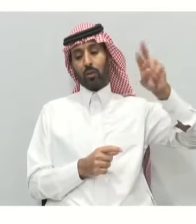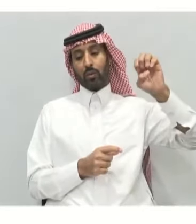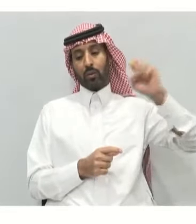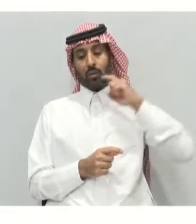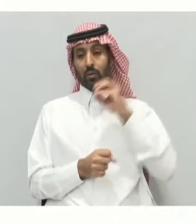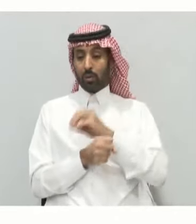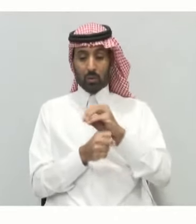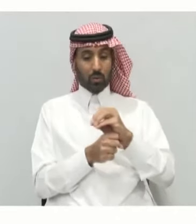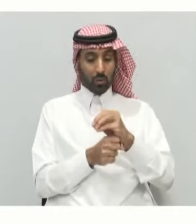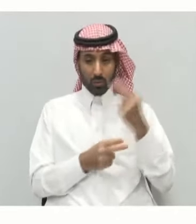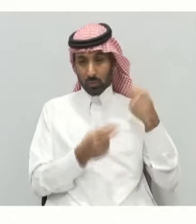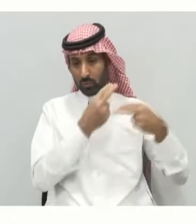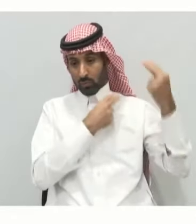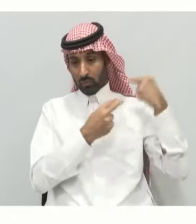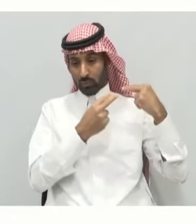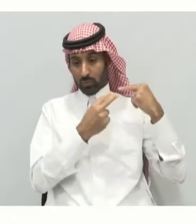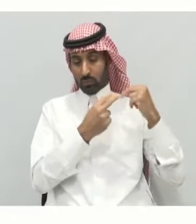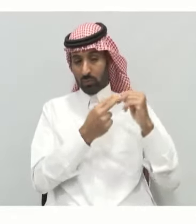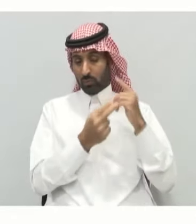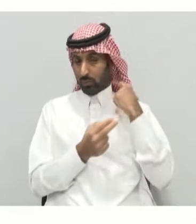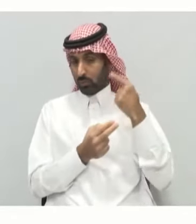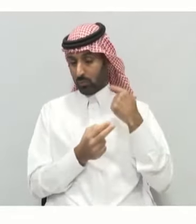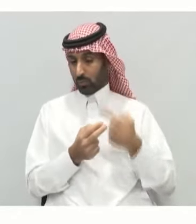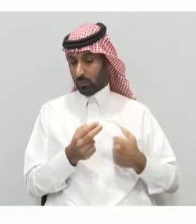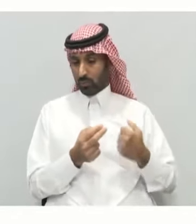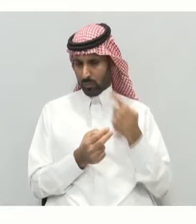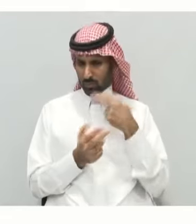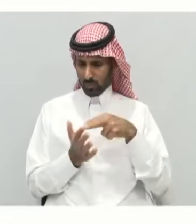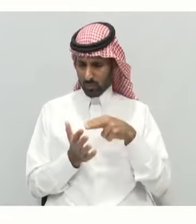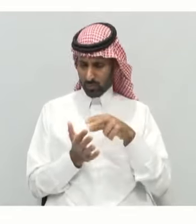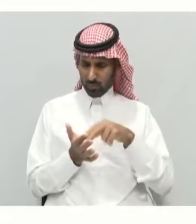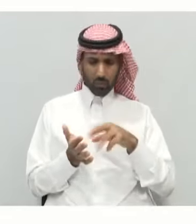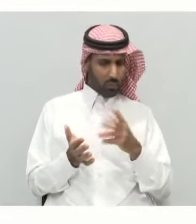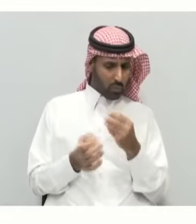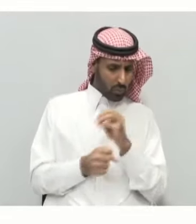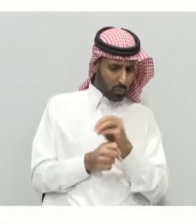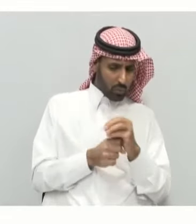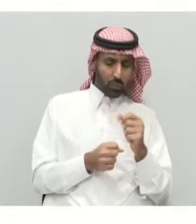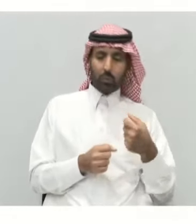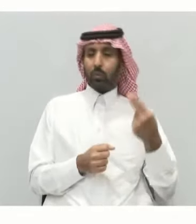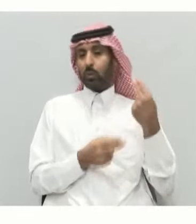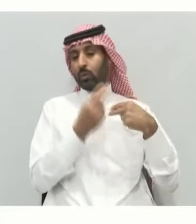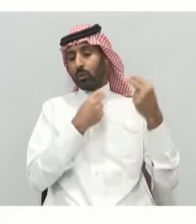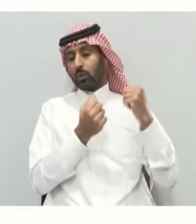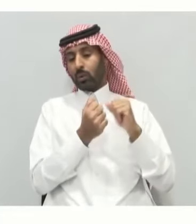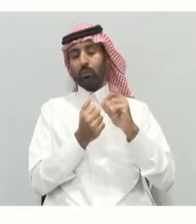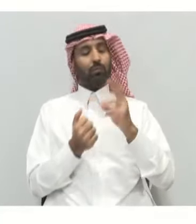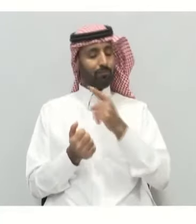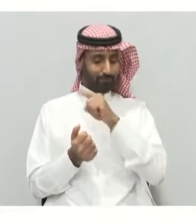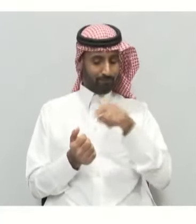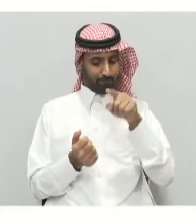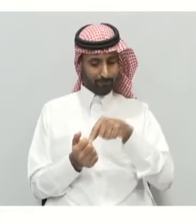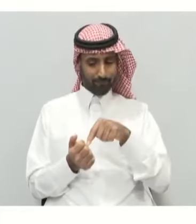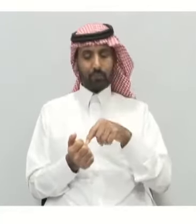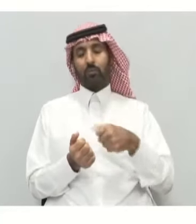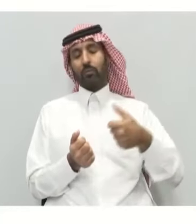of the subjects and also with teacher's name. And we see the one who teaches history is Mr. Al-Halawi. So we'll